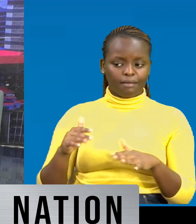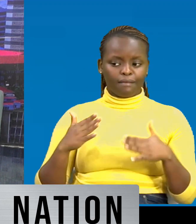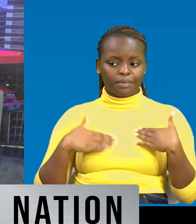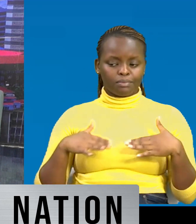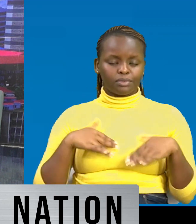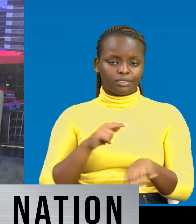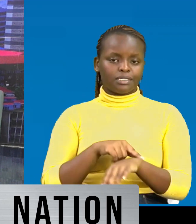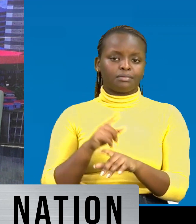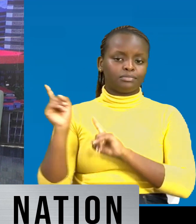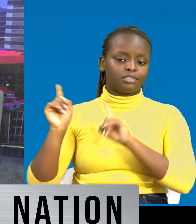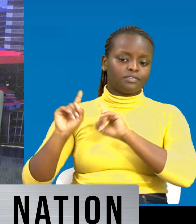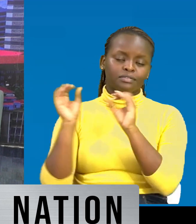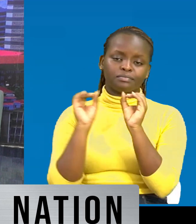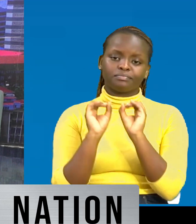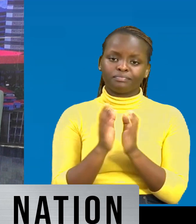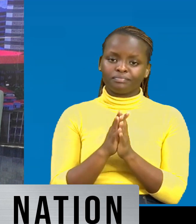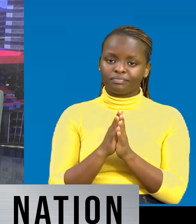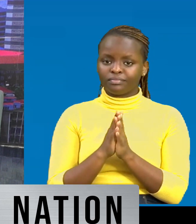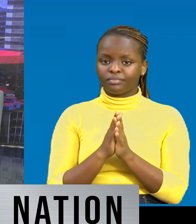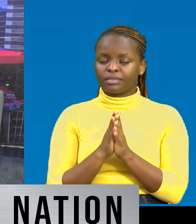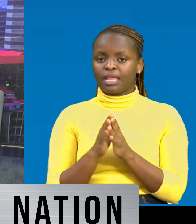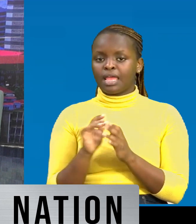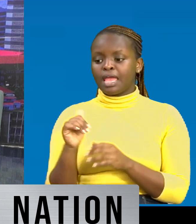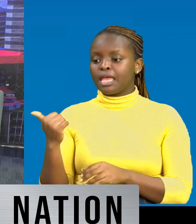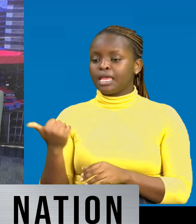giving us any,